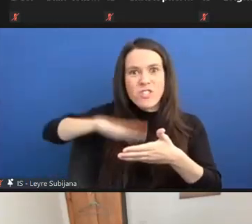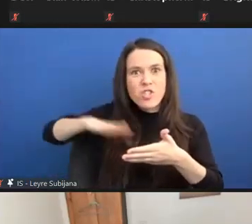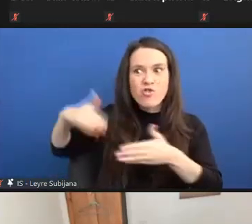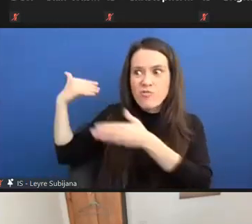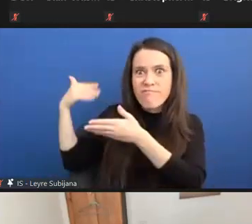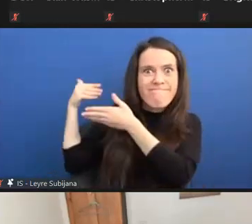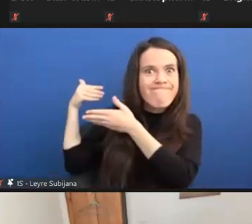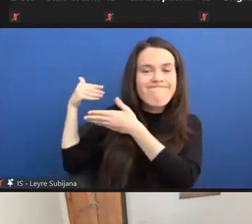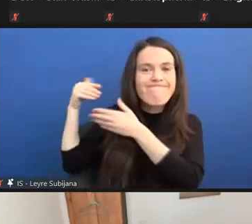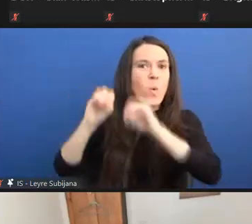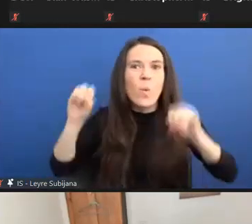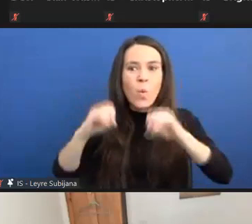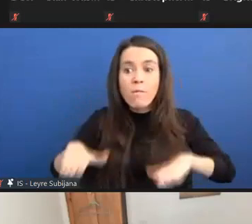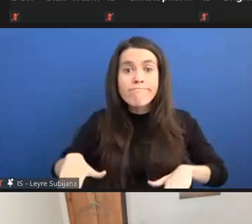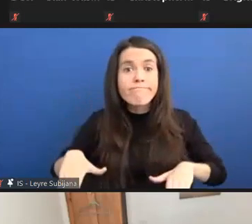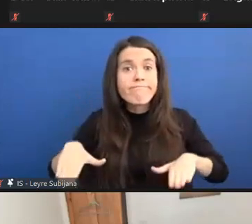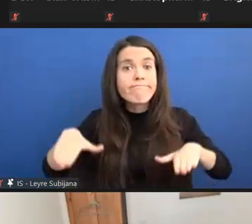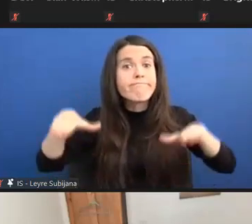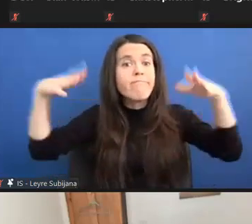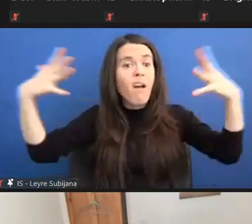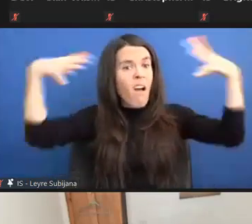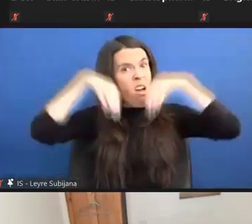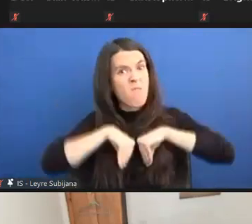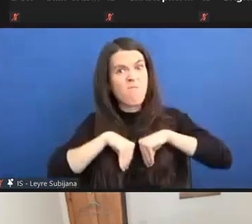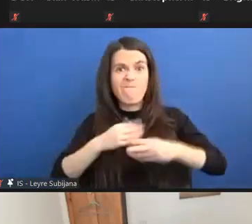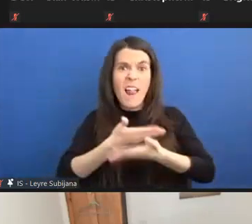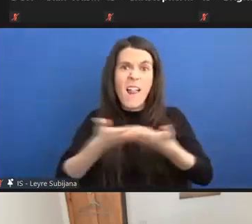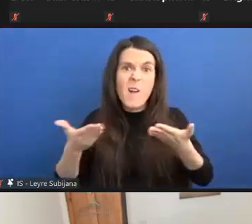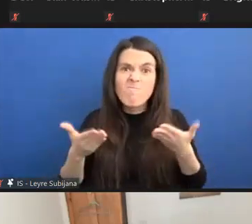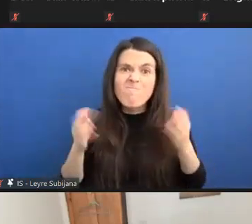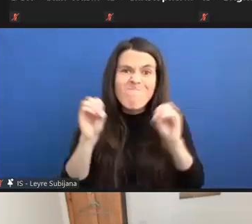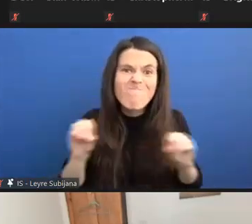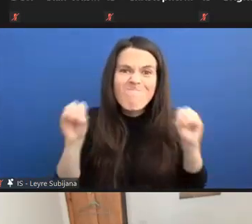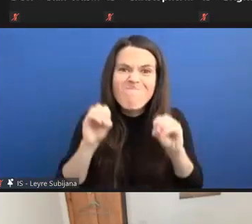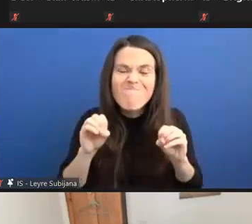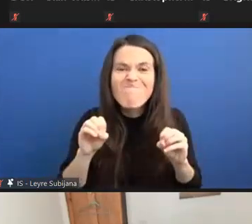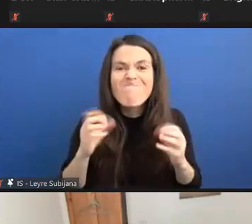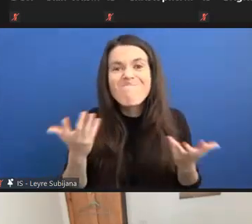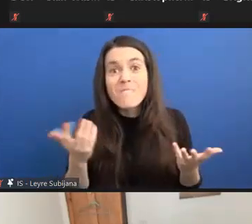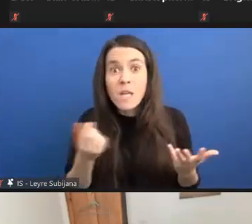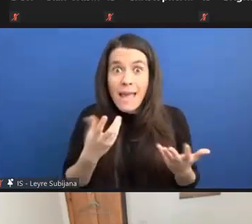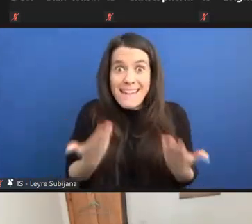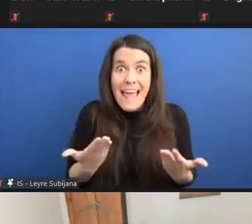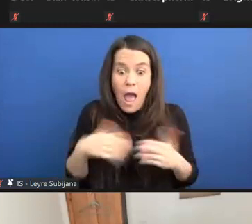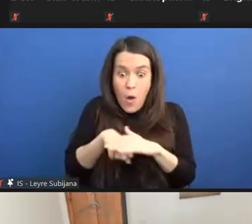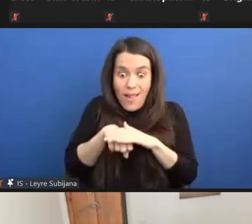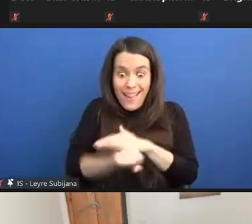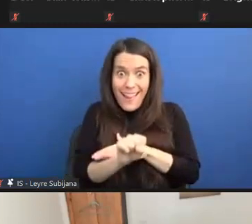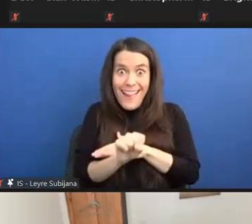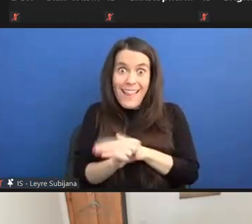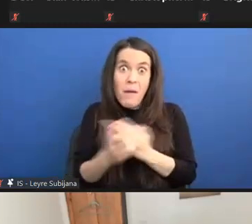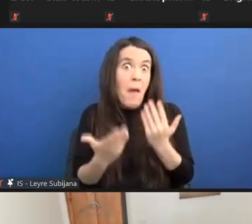an early opportunity to develop language, and then hopefully there are some who are being born now who will get that